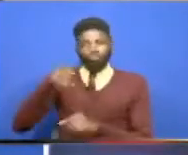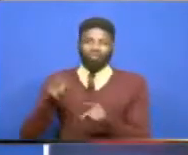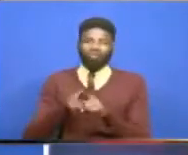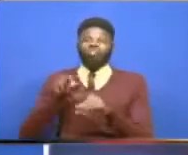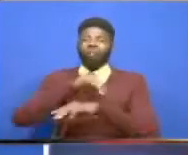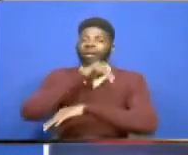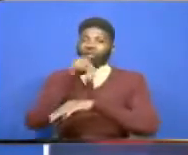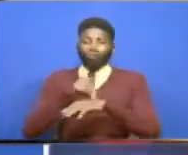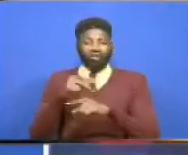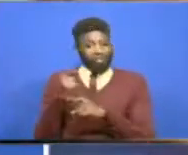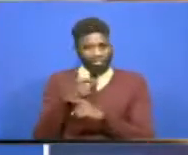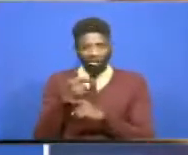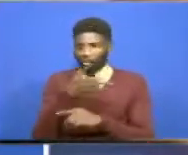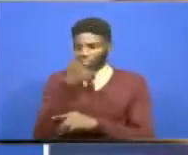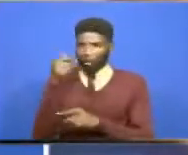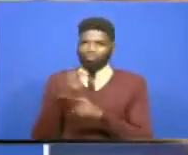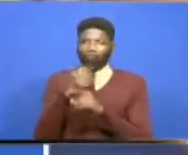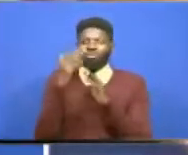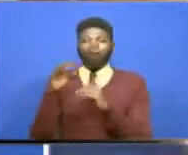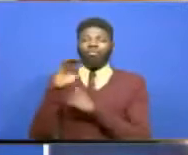best trainers in the country.